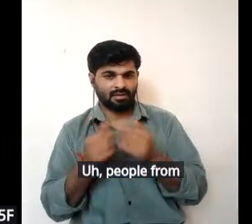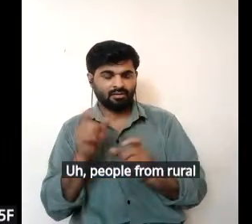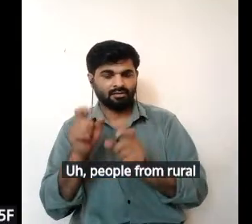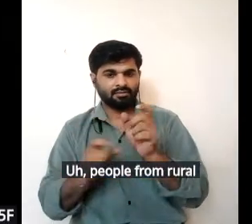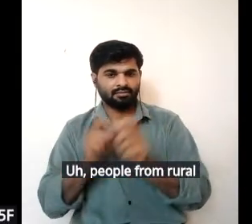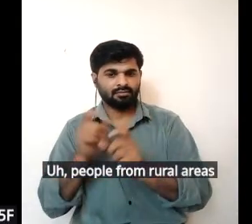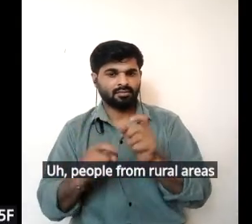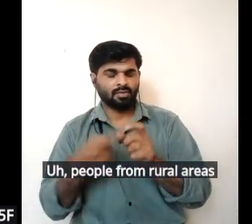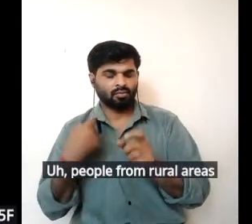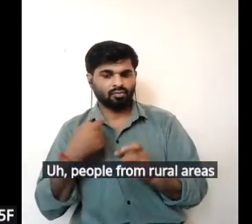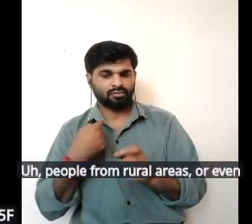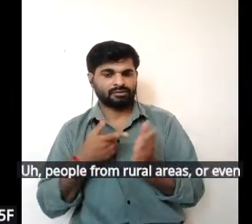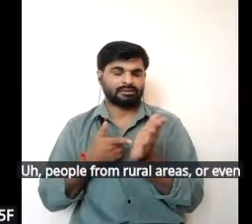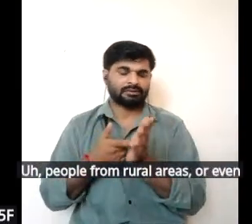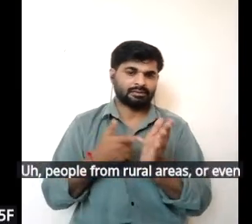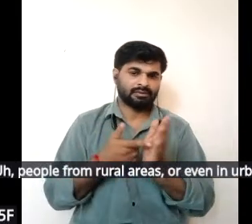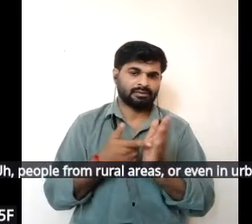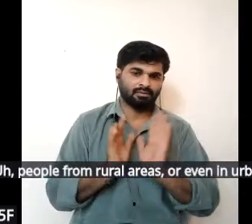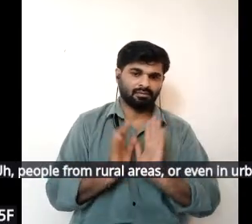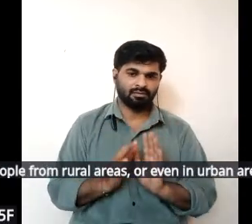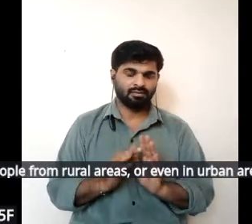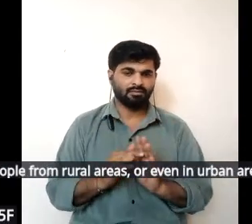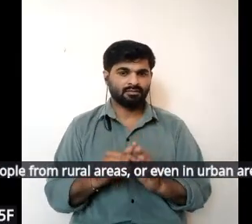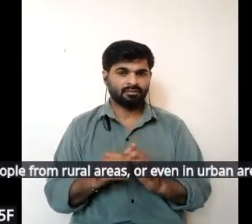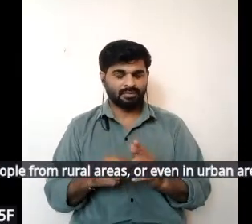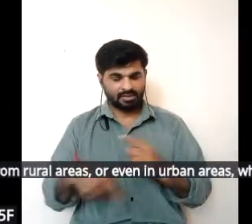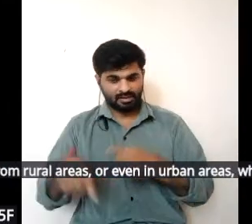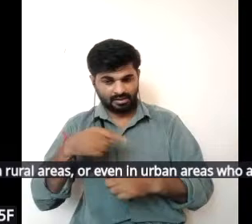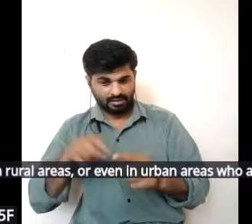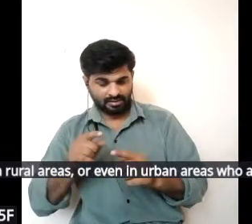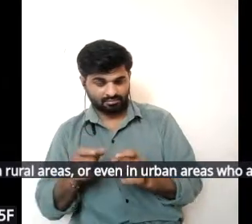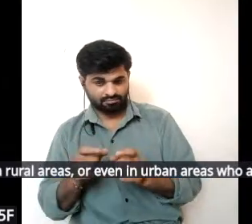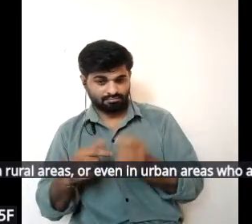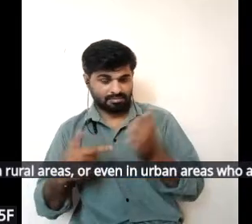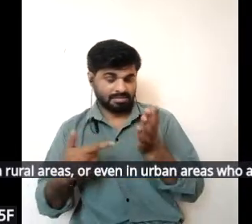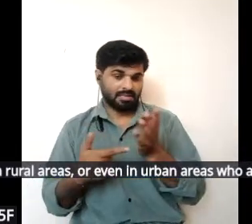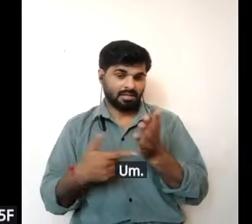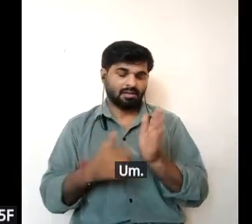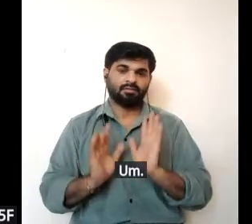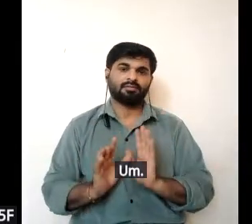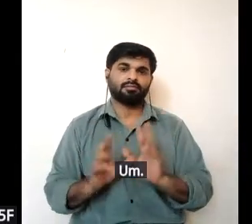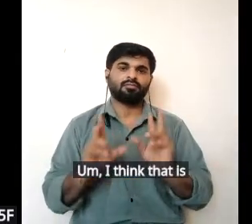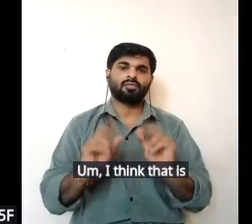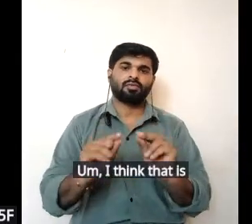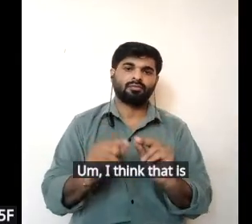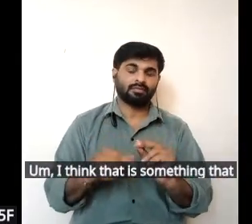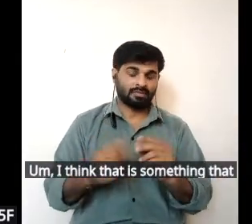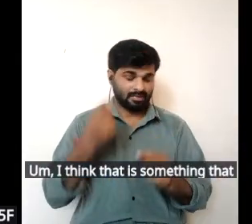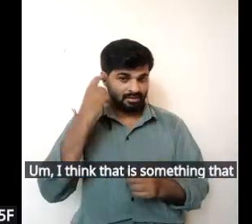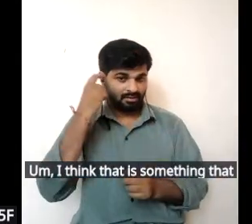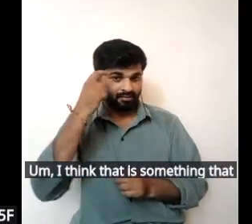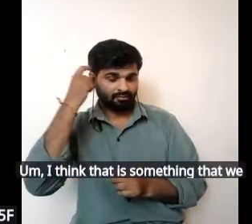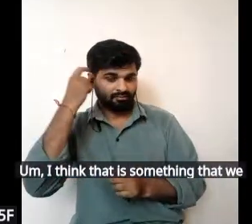areas or even in urban areas who are not tech savvy. I think that is something that we